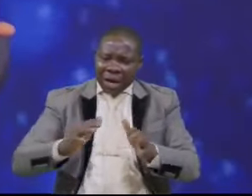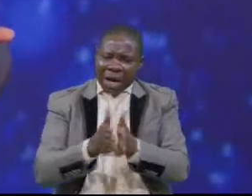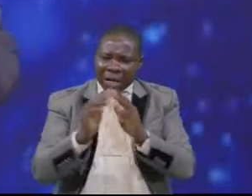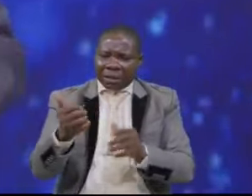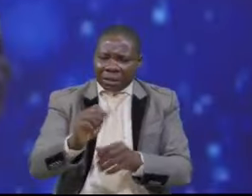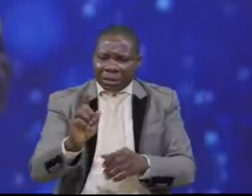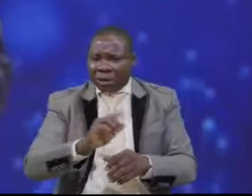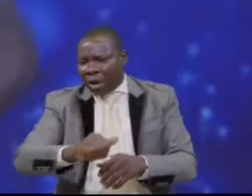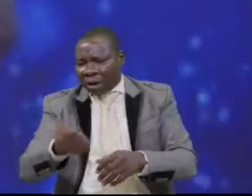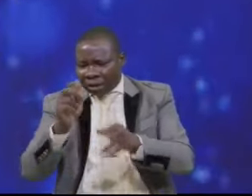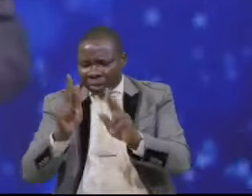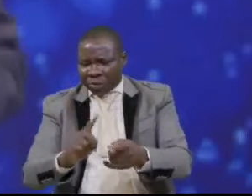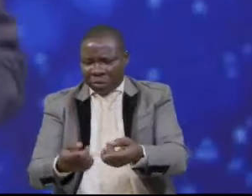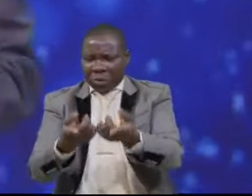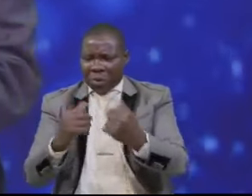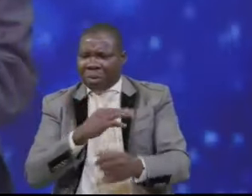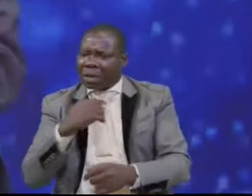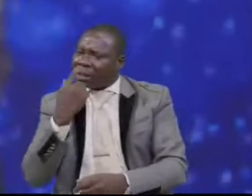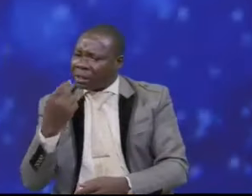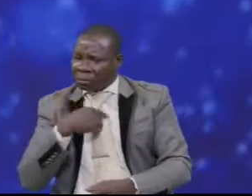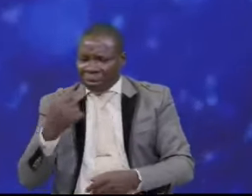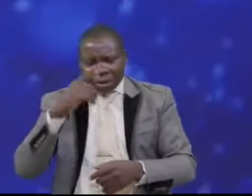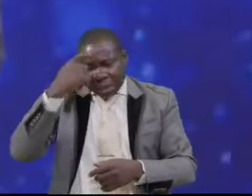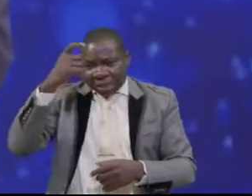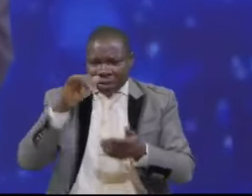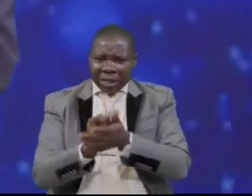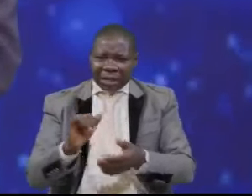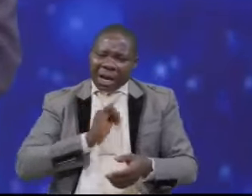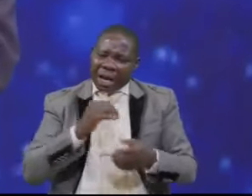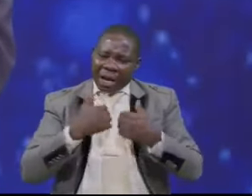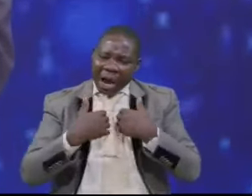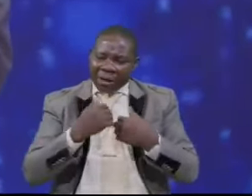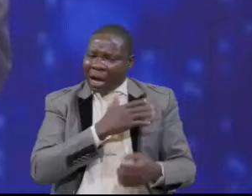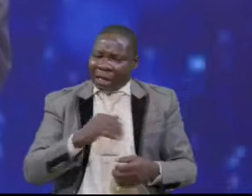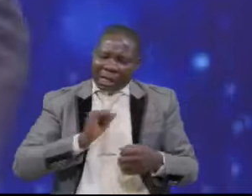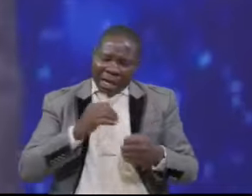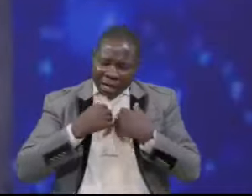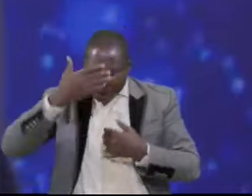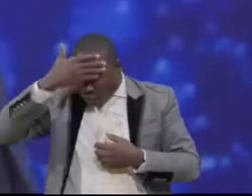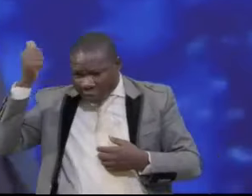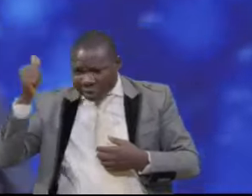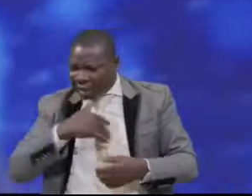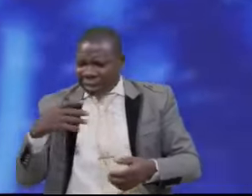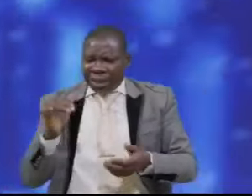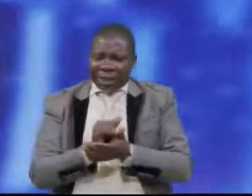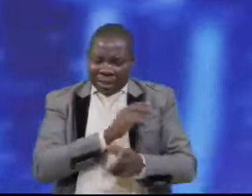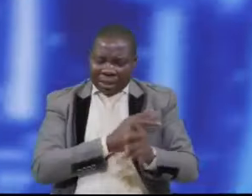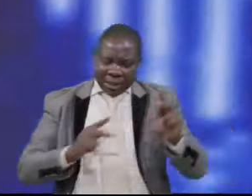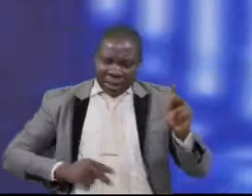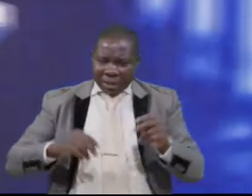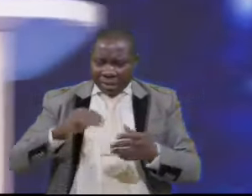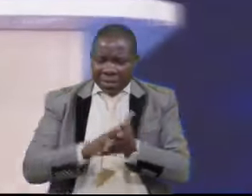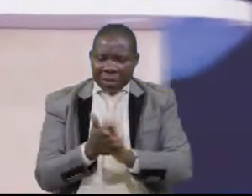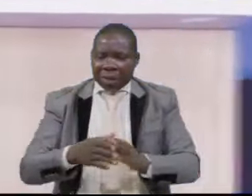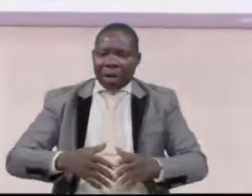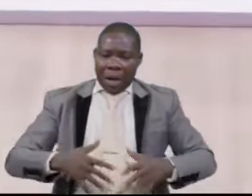himself had forgotten. And that man became angry, and he said, all of you